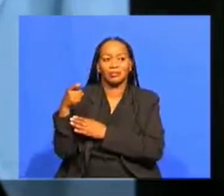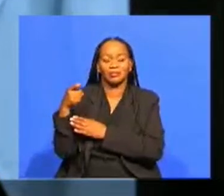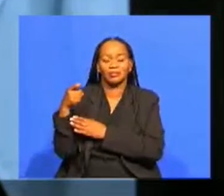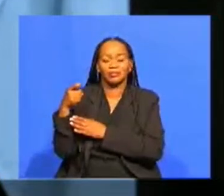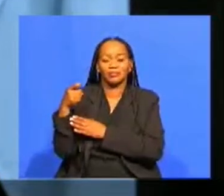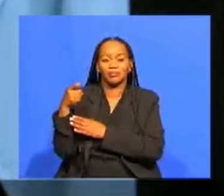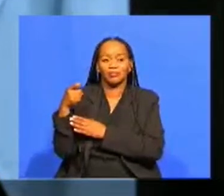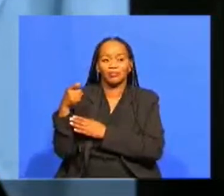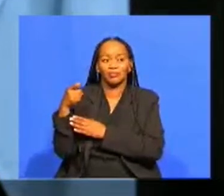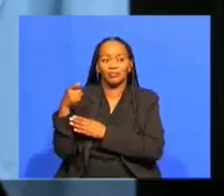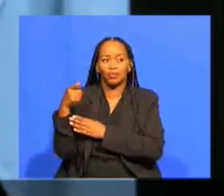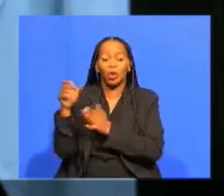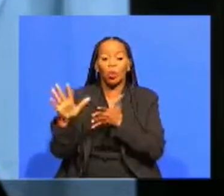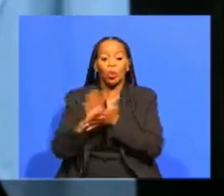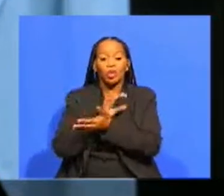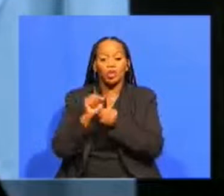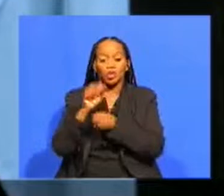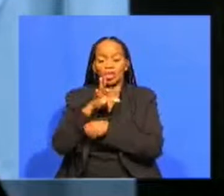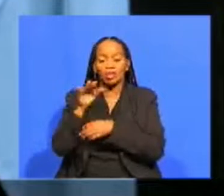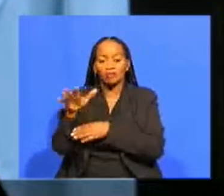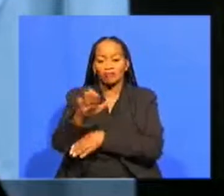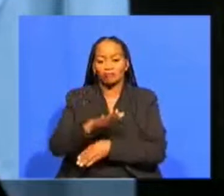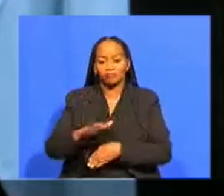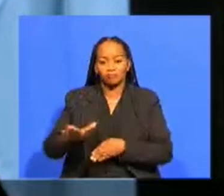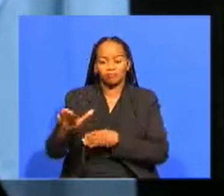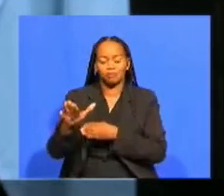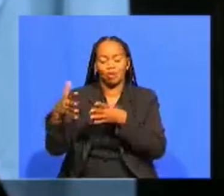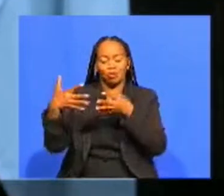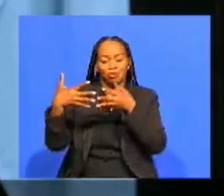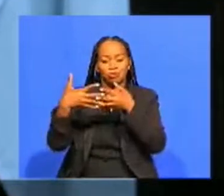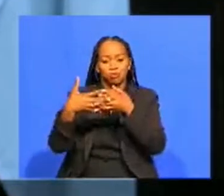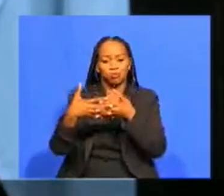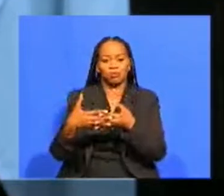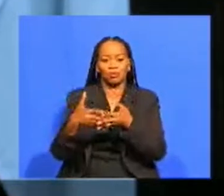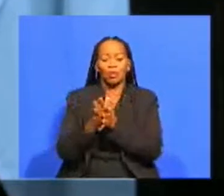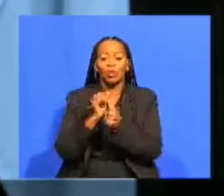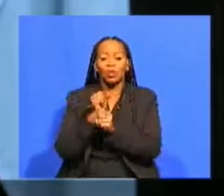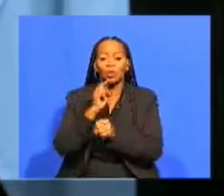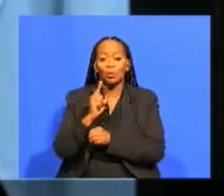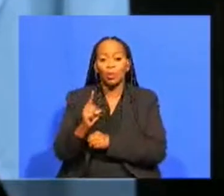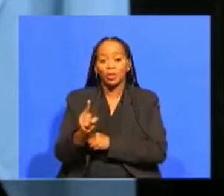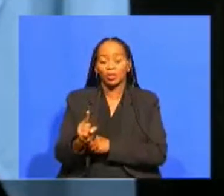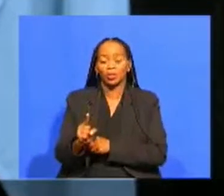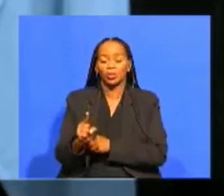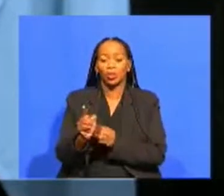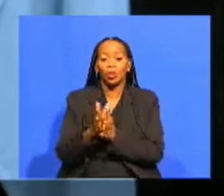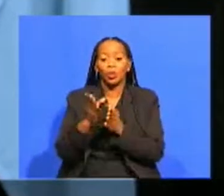product, and the voices we have to join together is to ensure that the global north